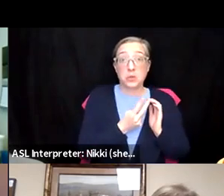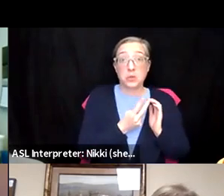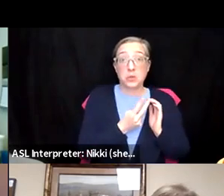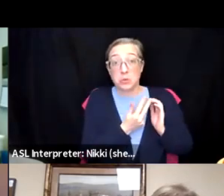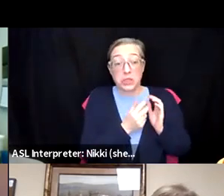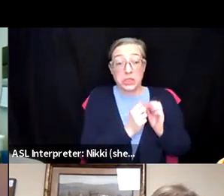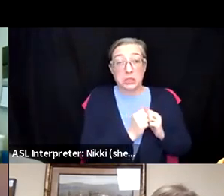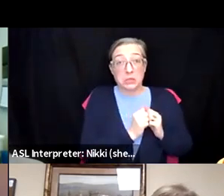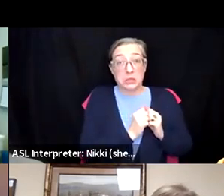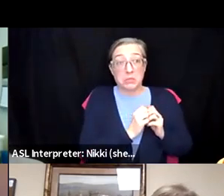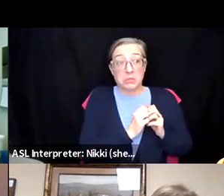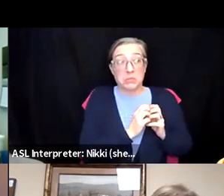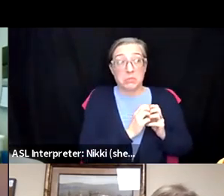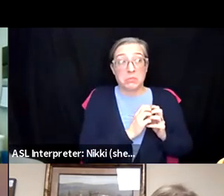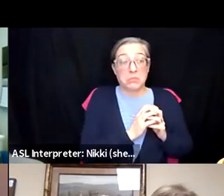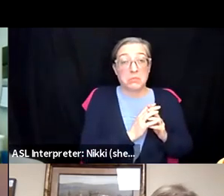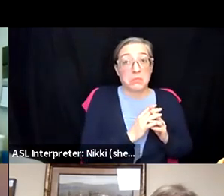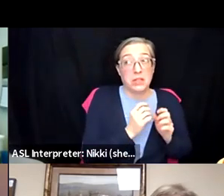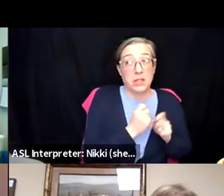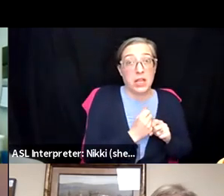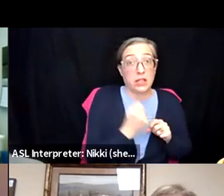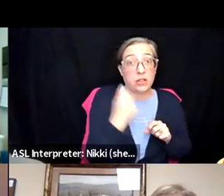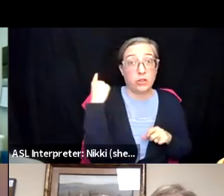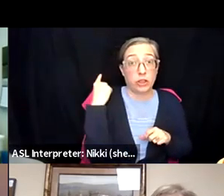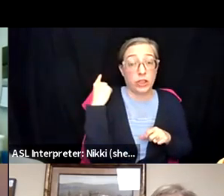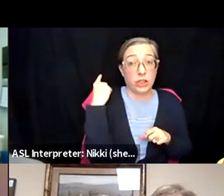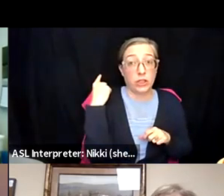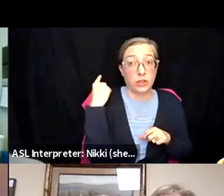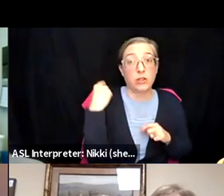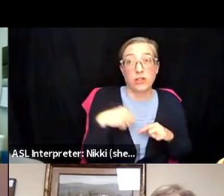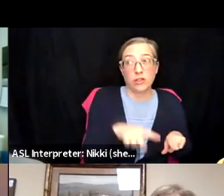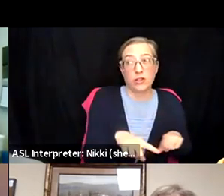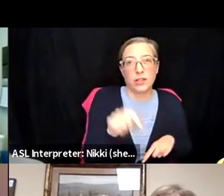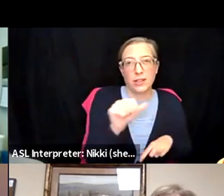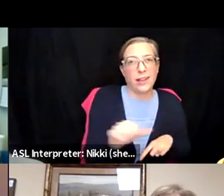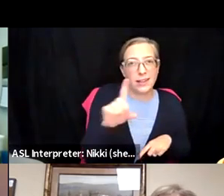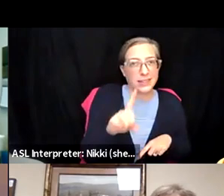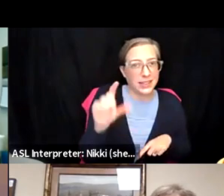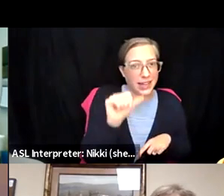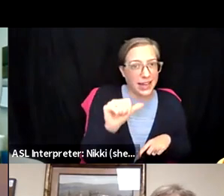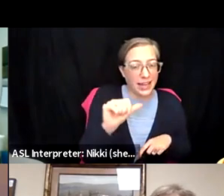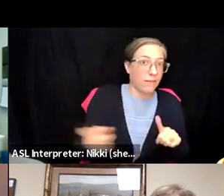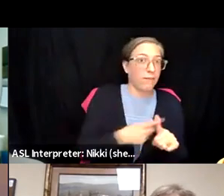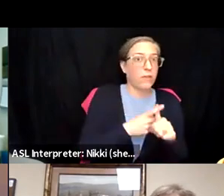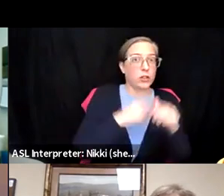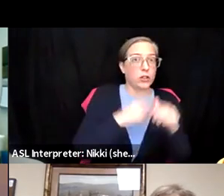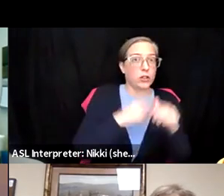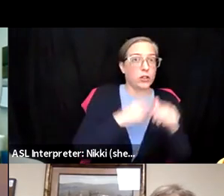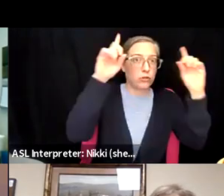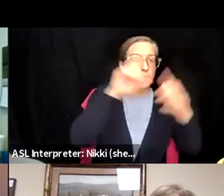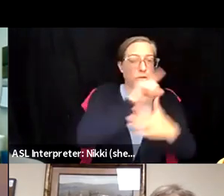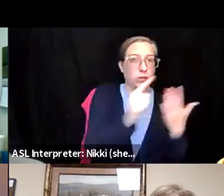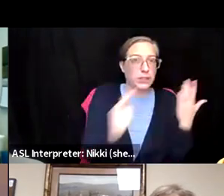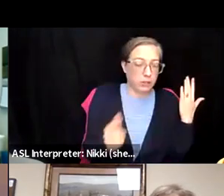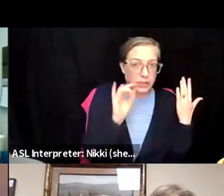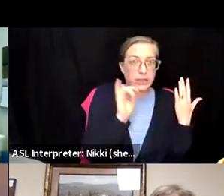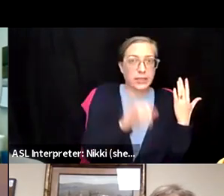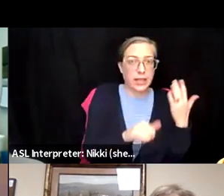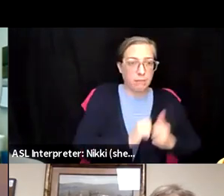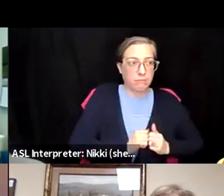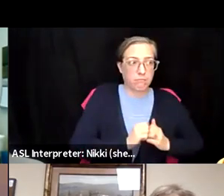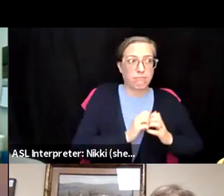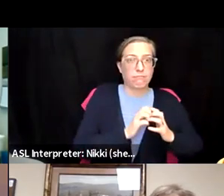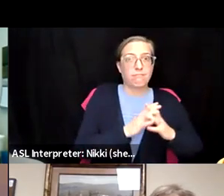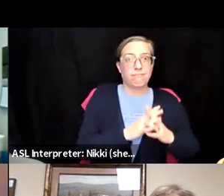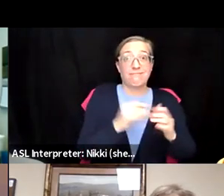inception last year during the ADA, when we had our first educational series. There's